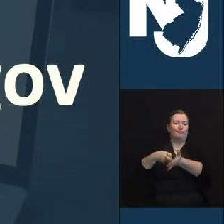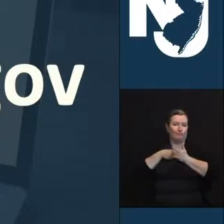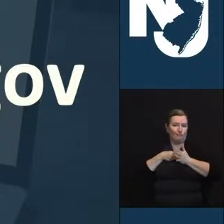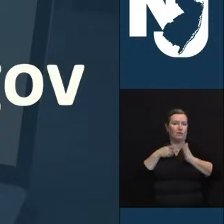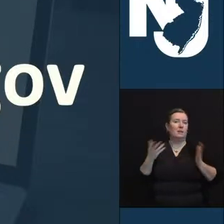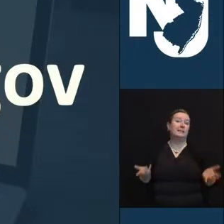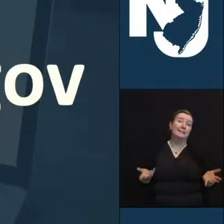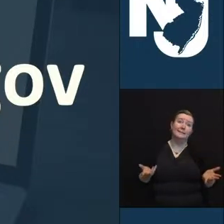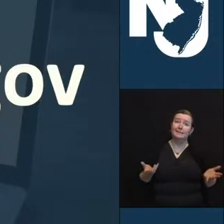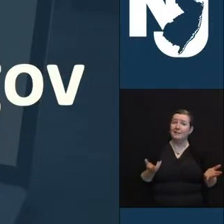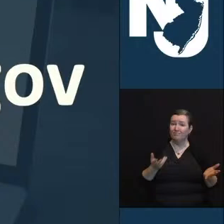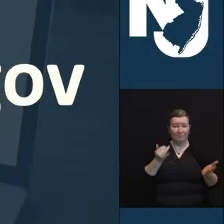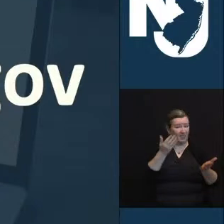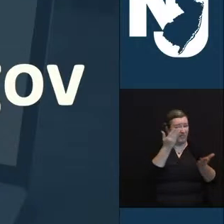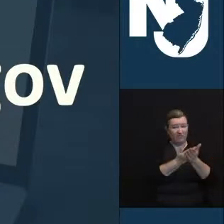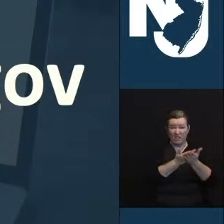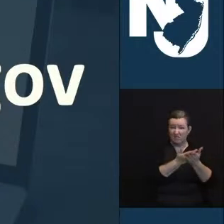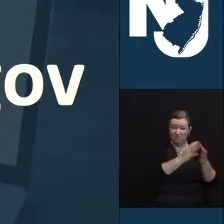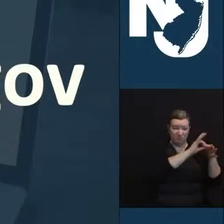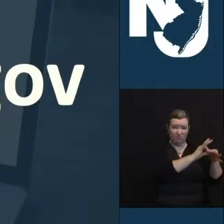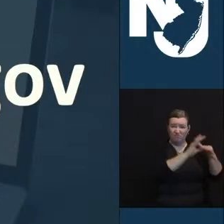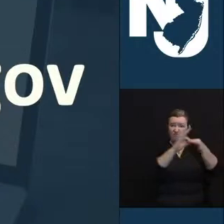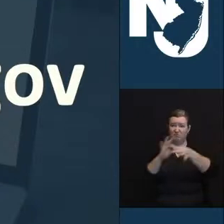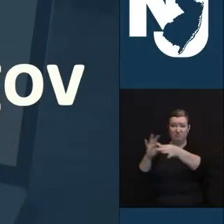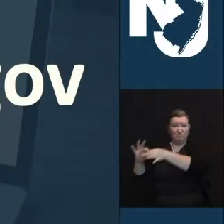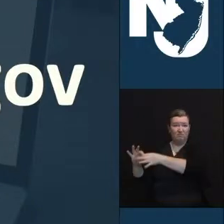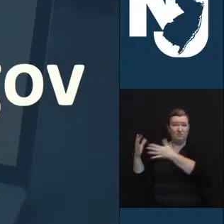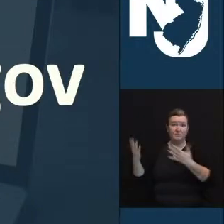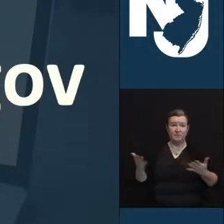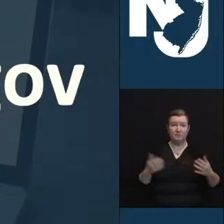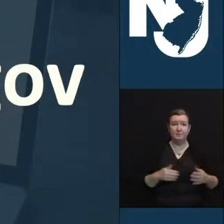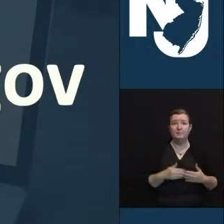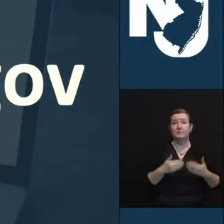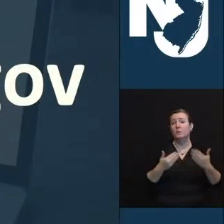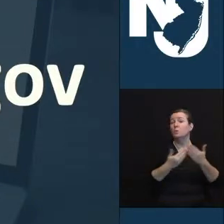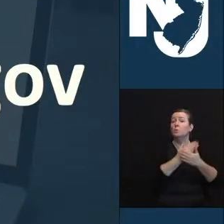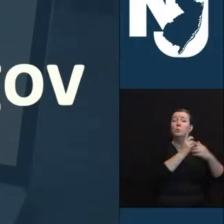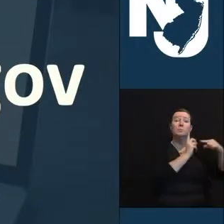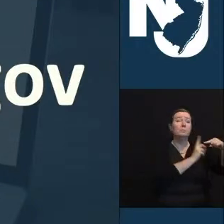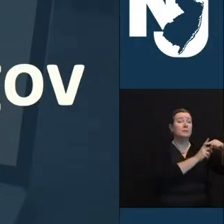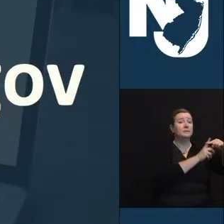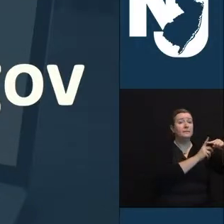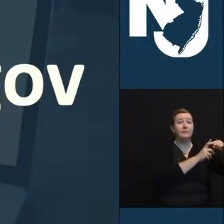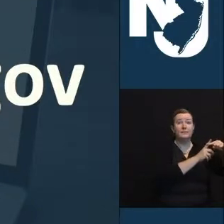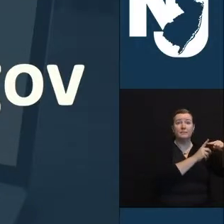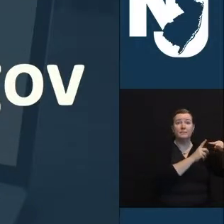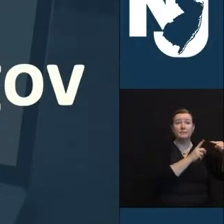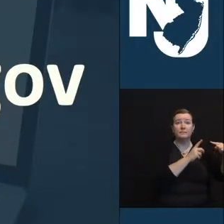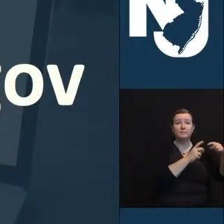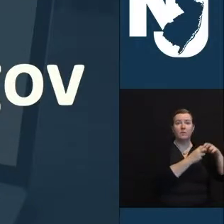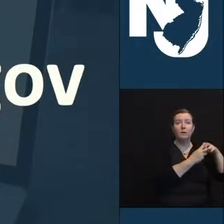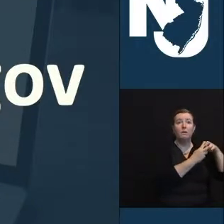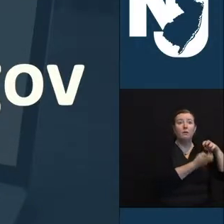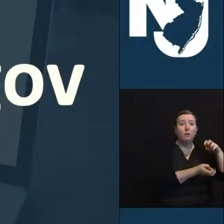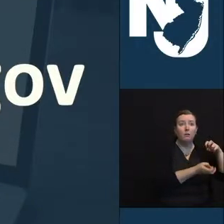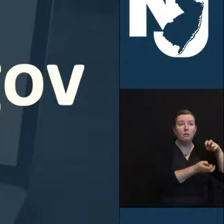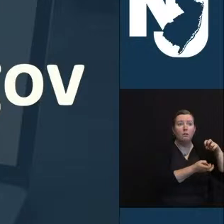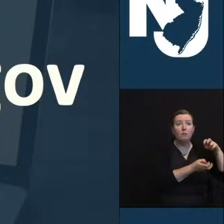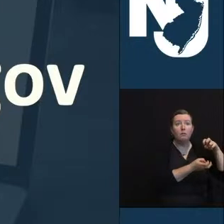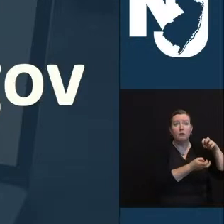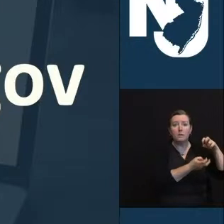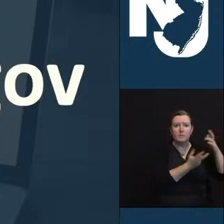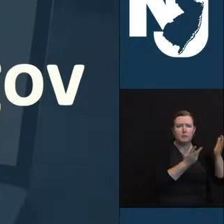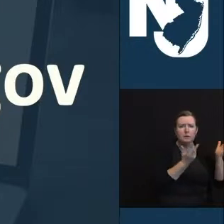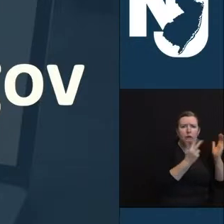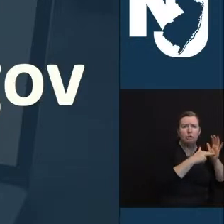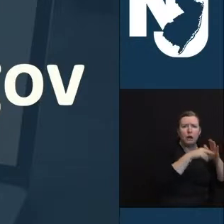months. However, while the numbers of new cases are what provides the shock values for the headlines, and they should, it is the